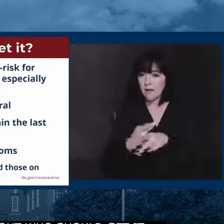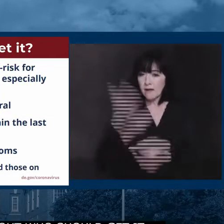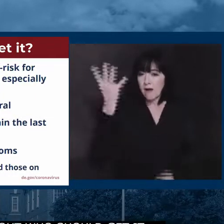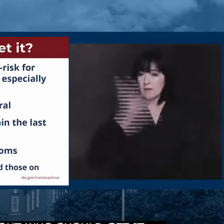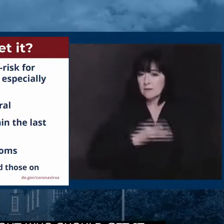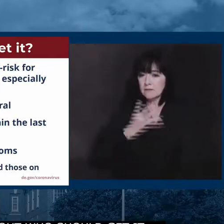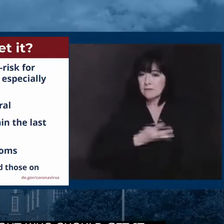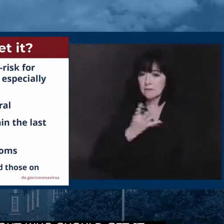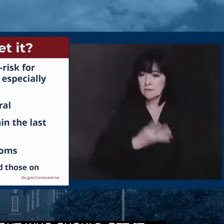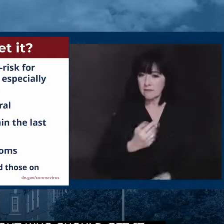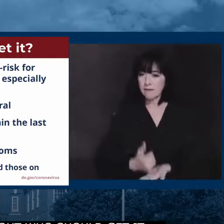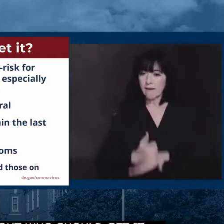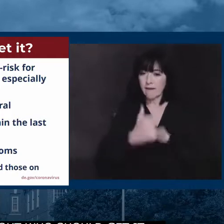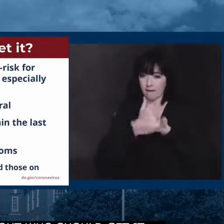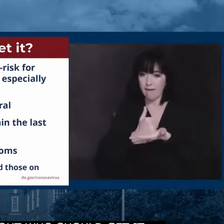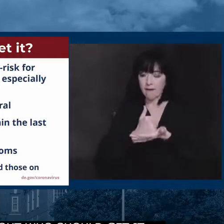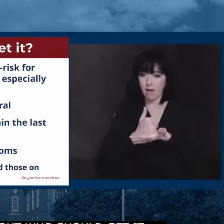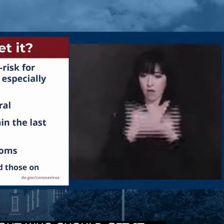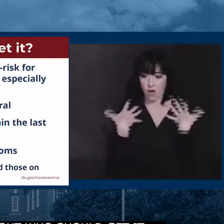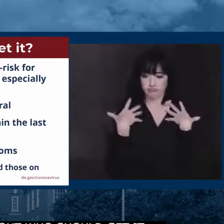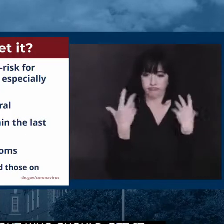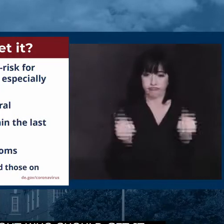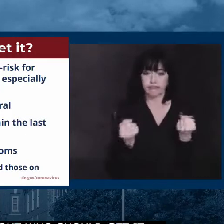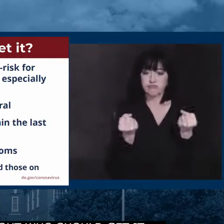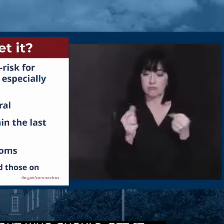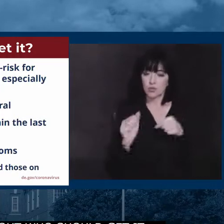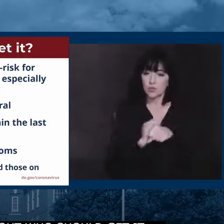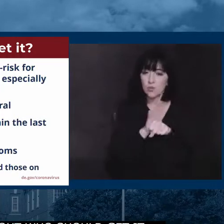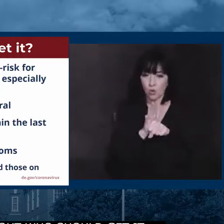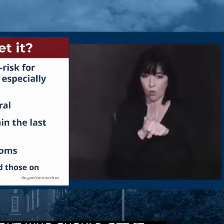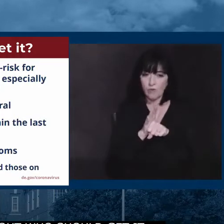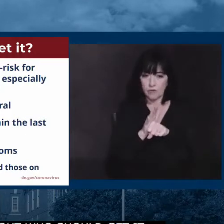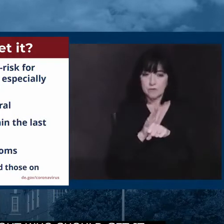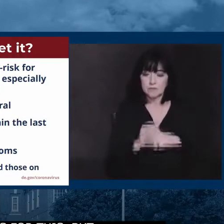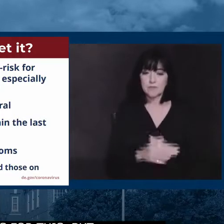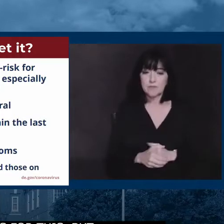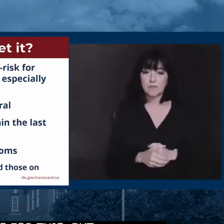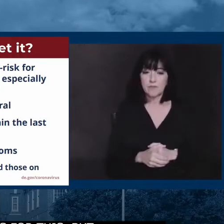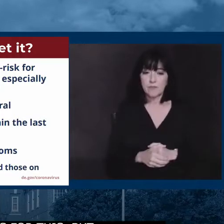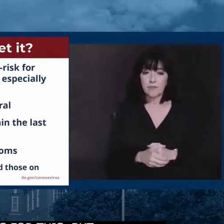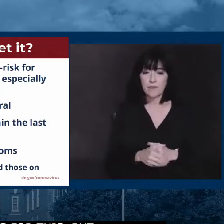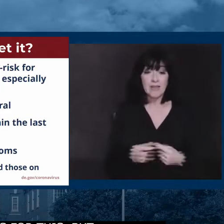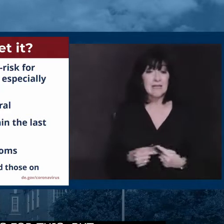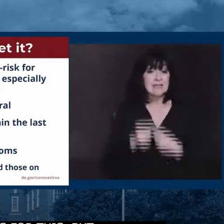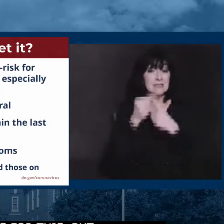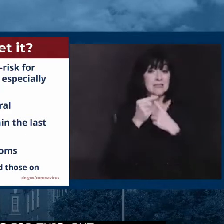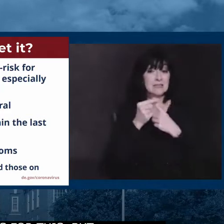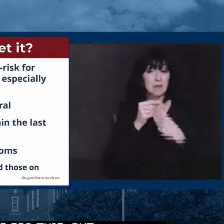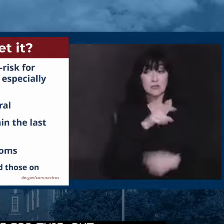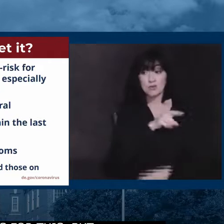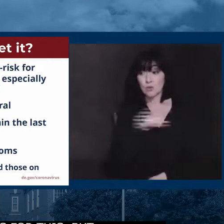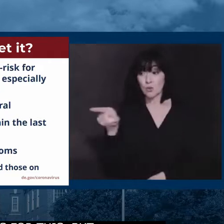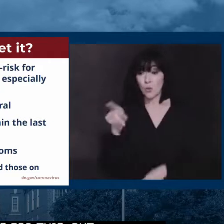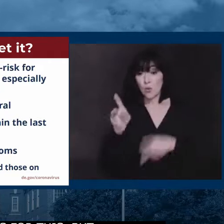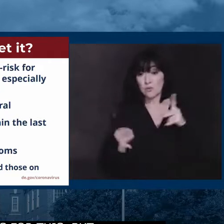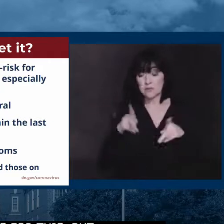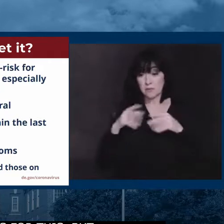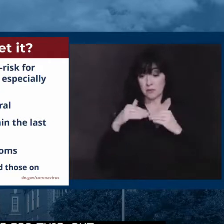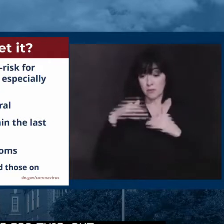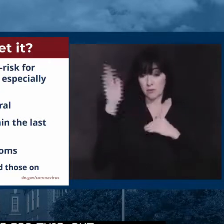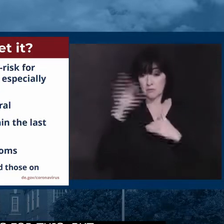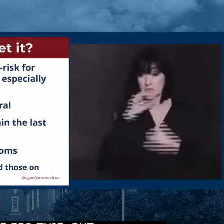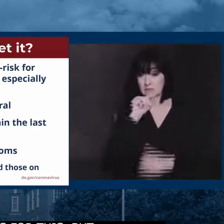high risk for COVID-19 consequences, but especially those over age 65. So if you've already